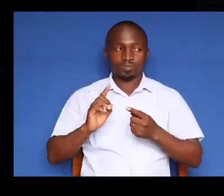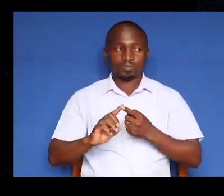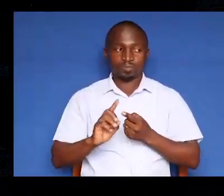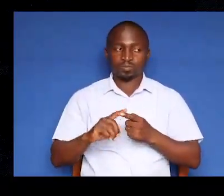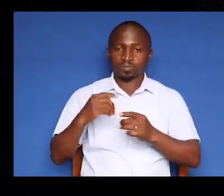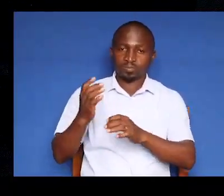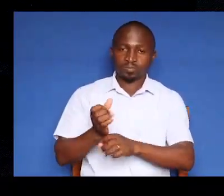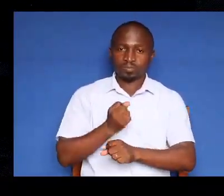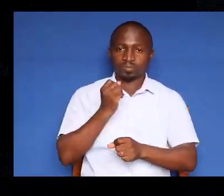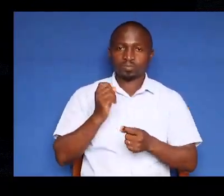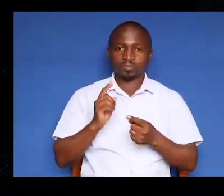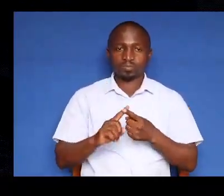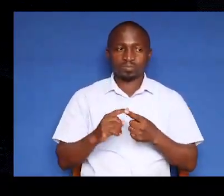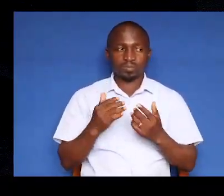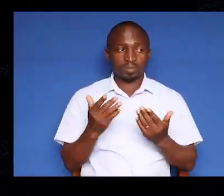we get